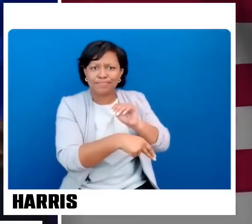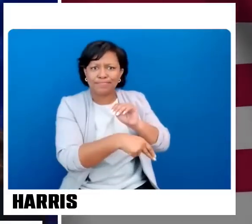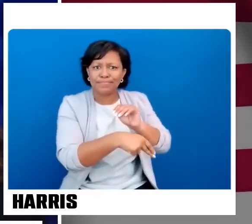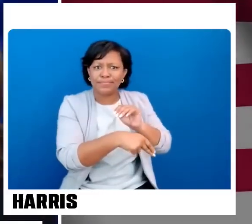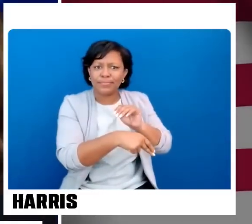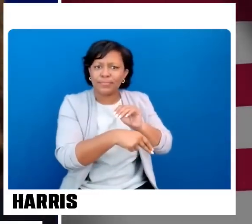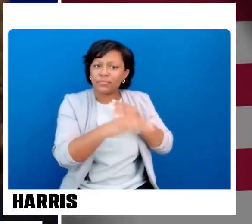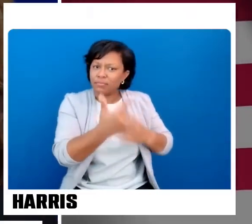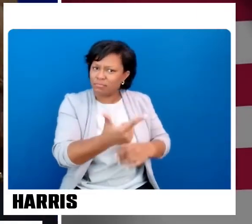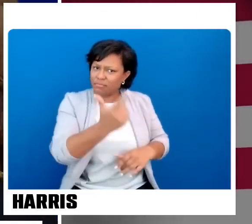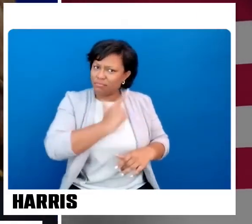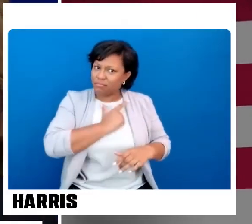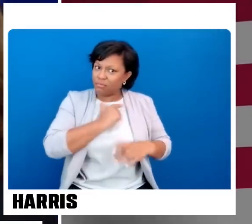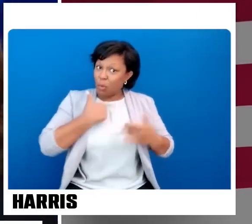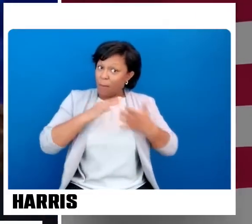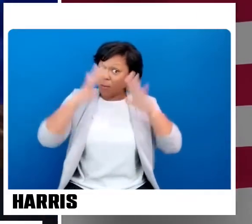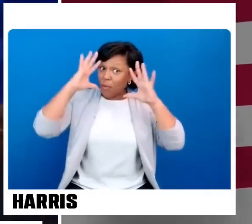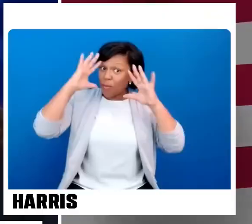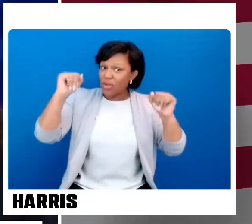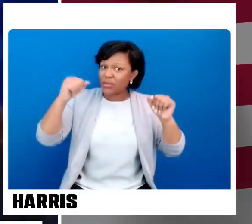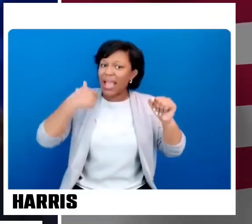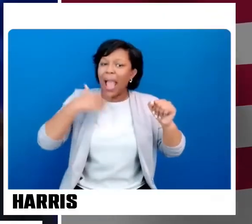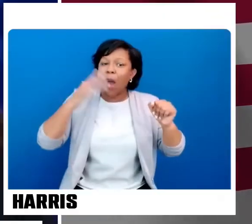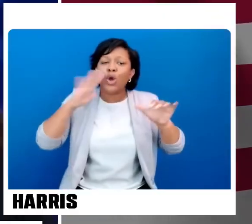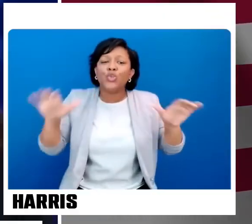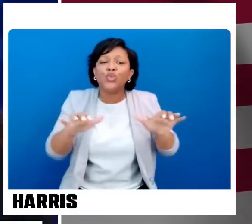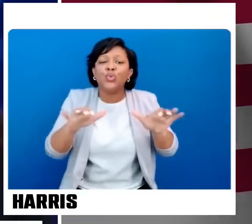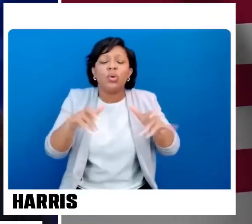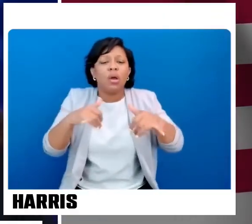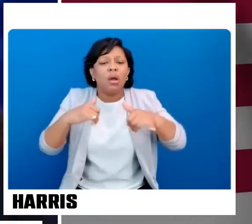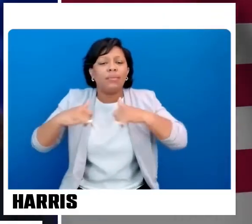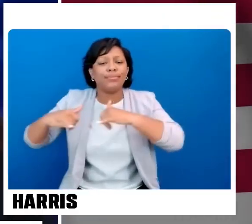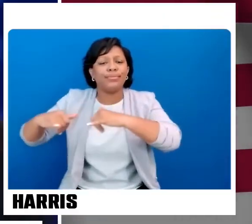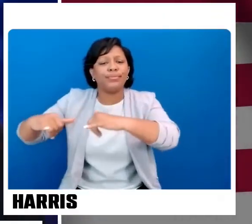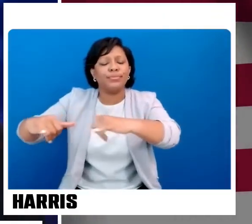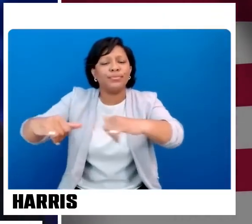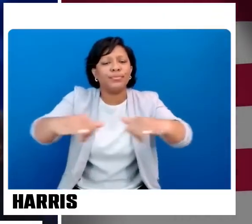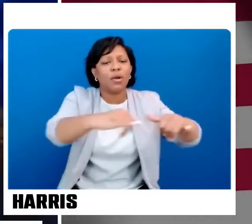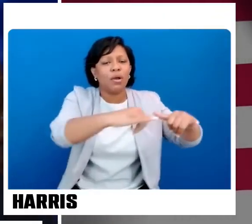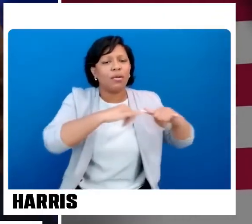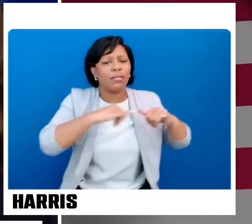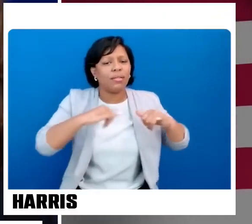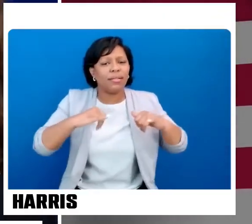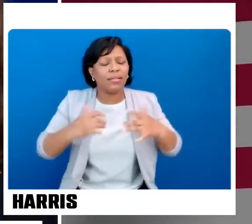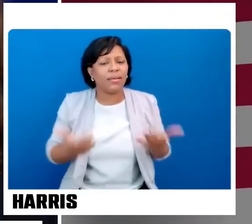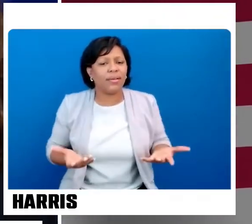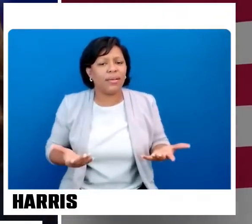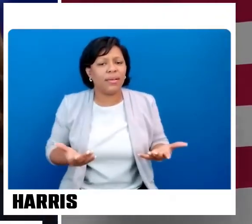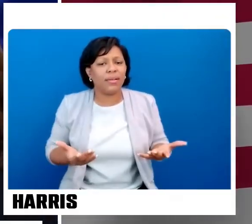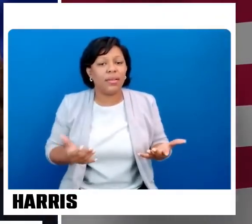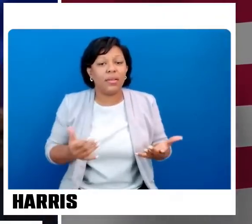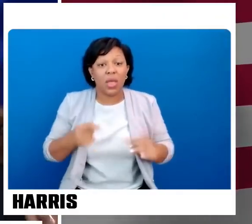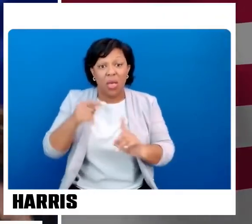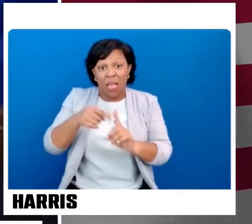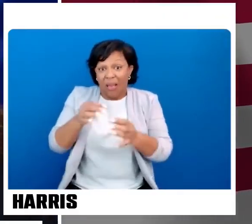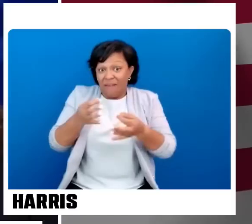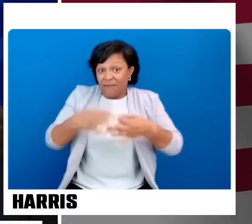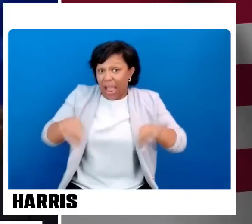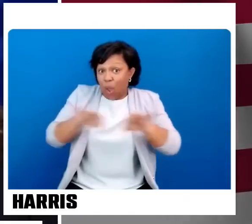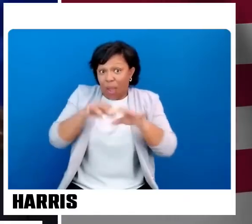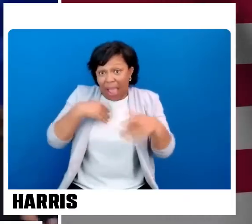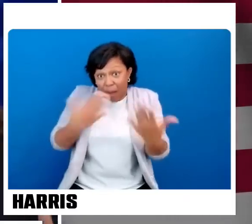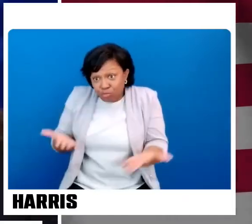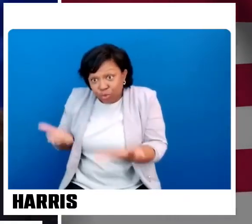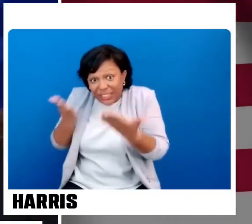all people, understanding that the value I bring to this is that access to health care should be a